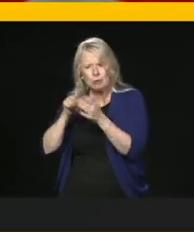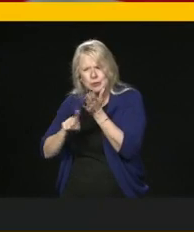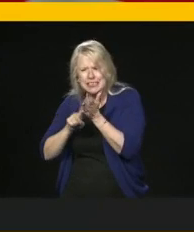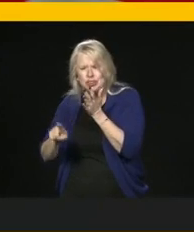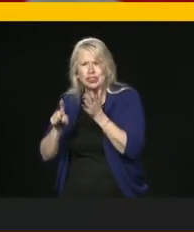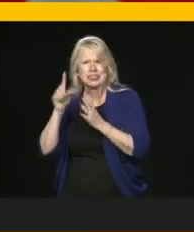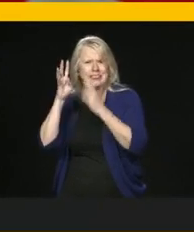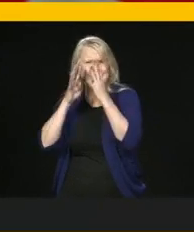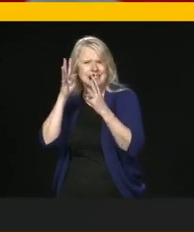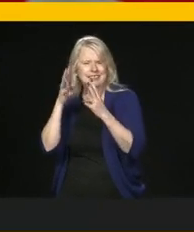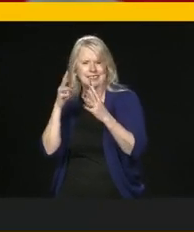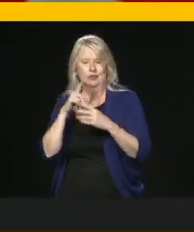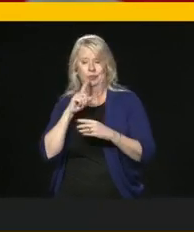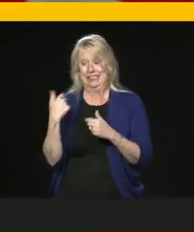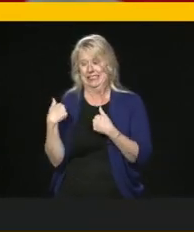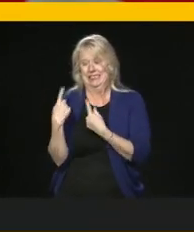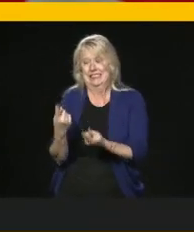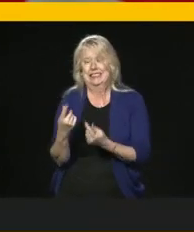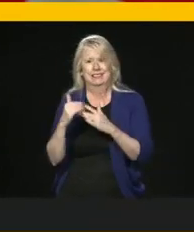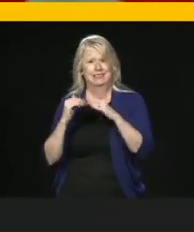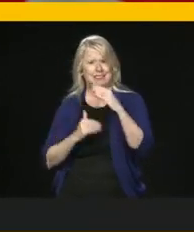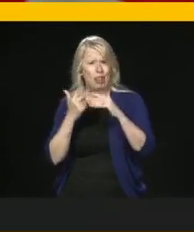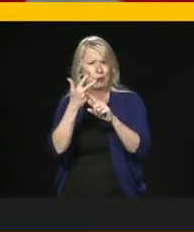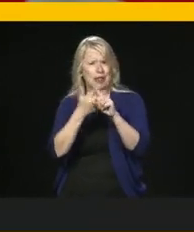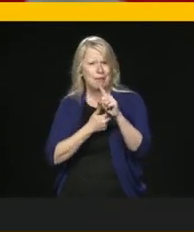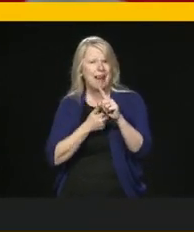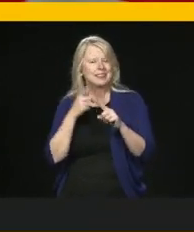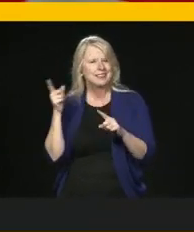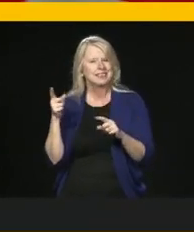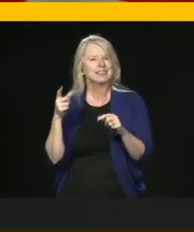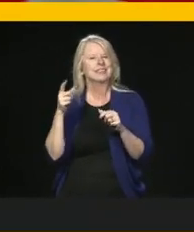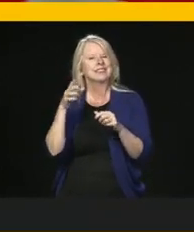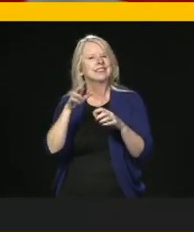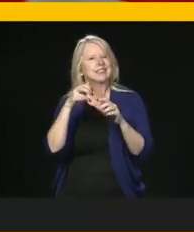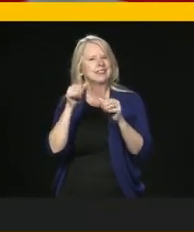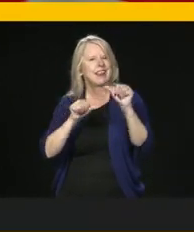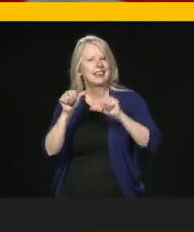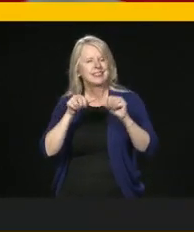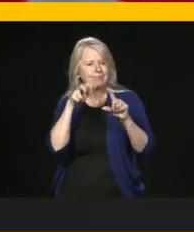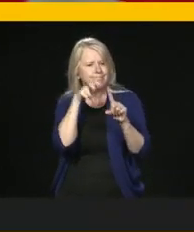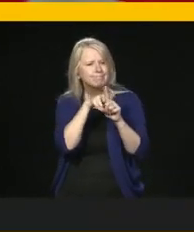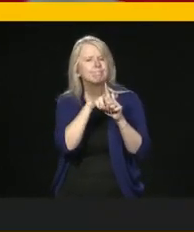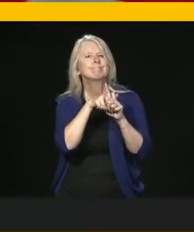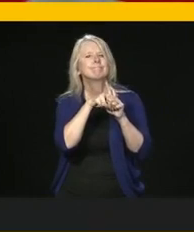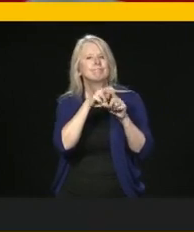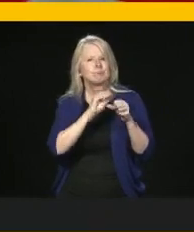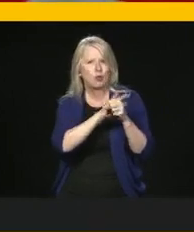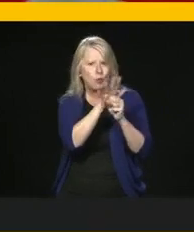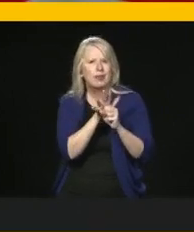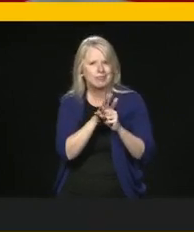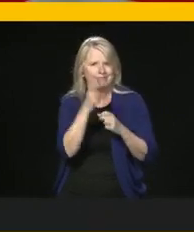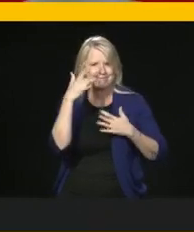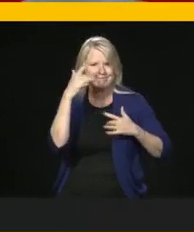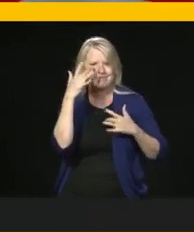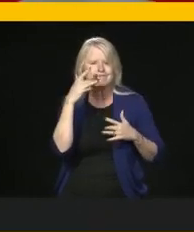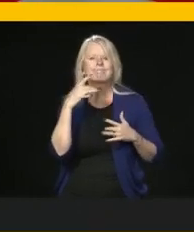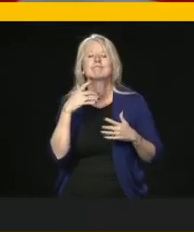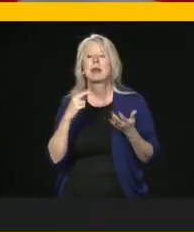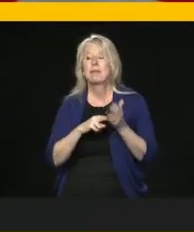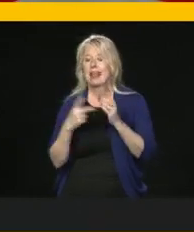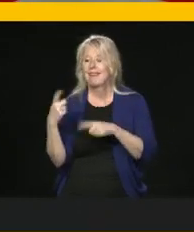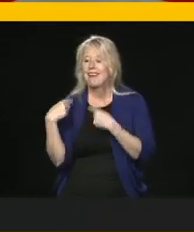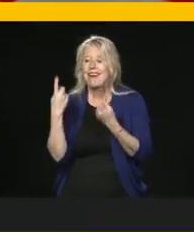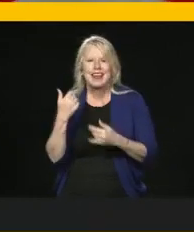novel coronavirus. During this time, Canada has stepped up on a wide range of research, from biomedical solutions such